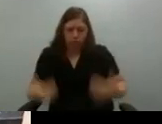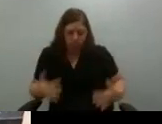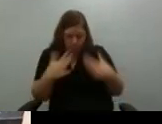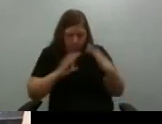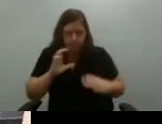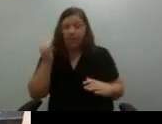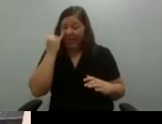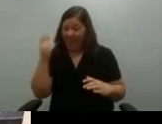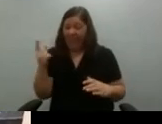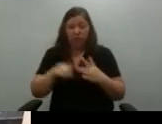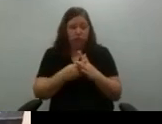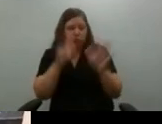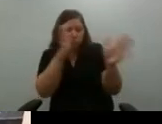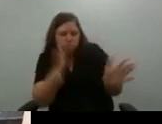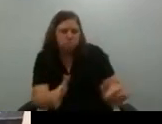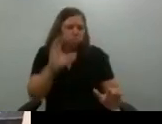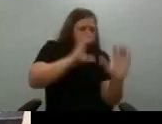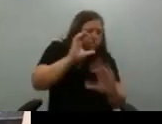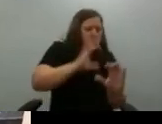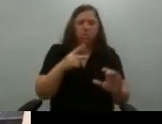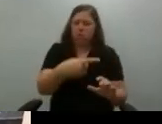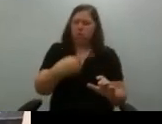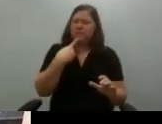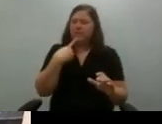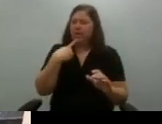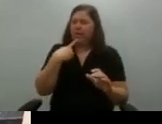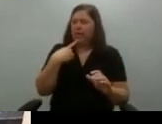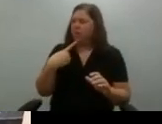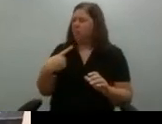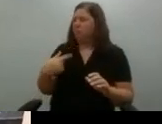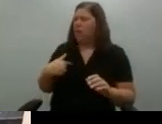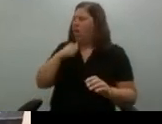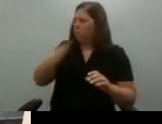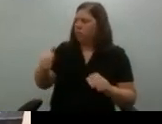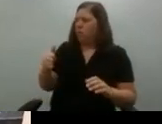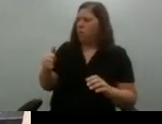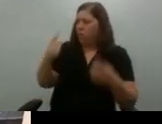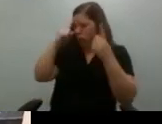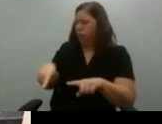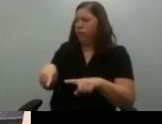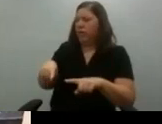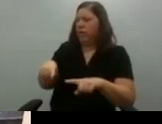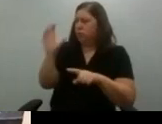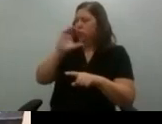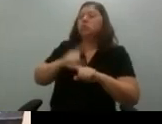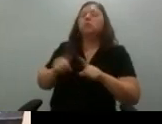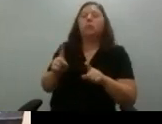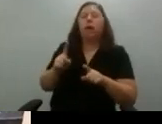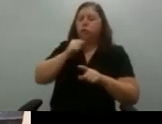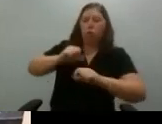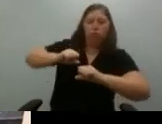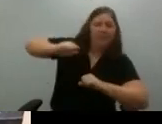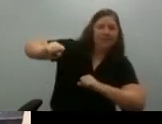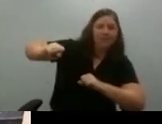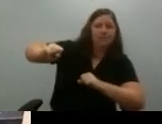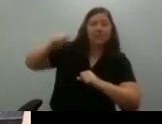does start to search you, state out loud that you do not consent to the search, but don't resist it. Resisting an officer in